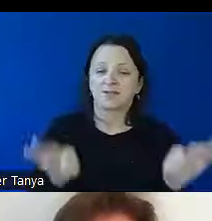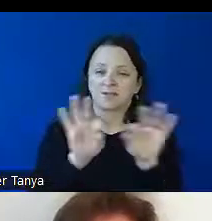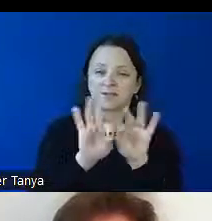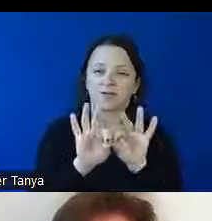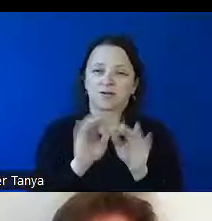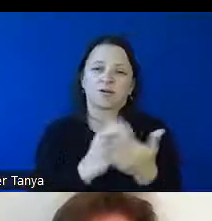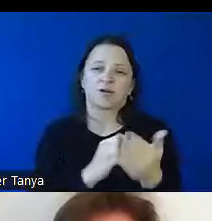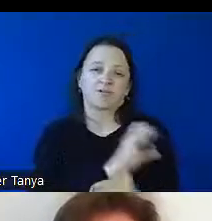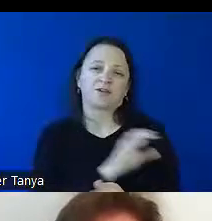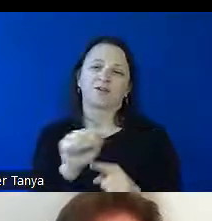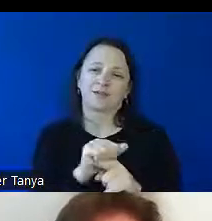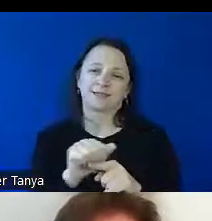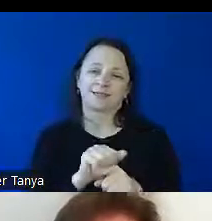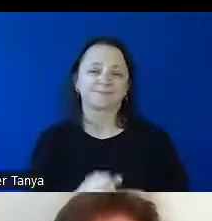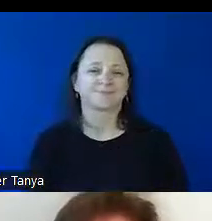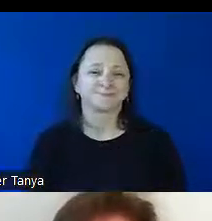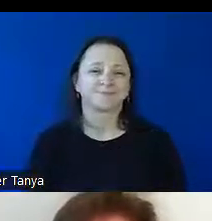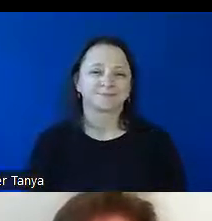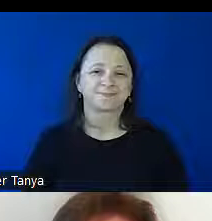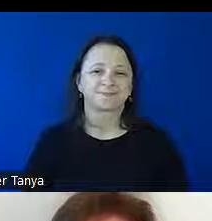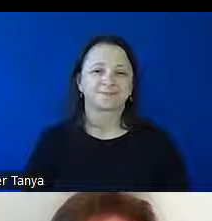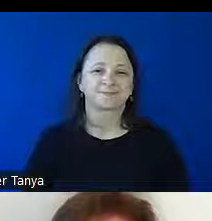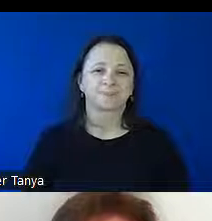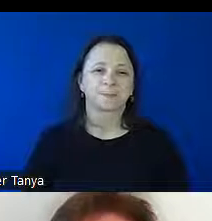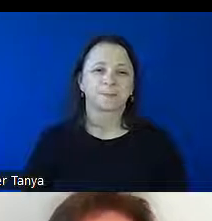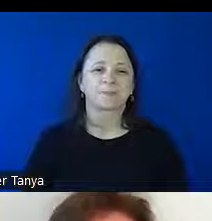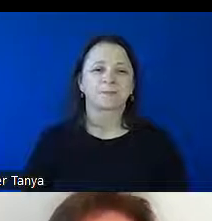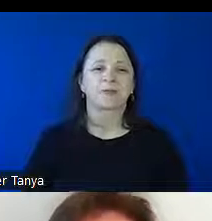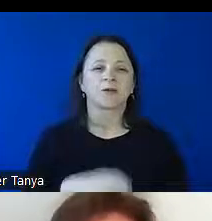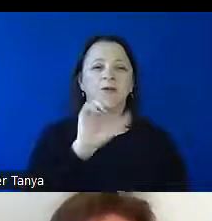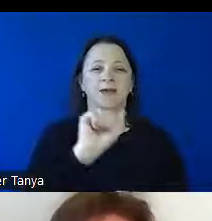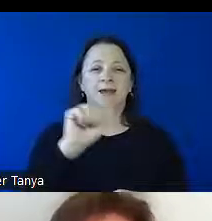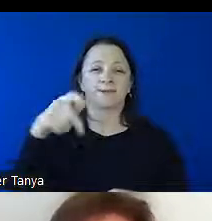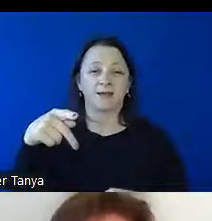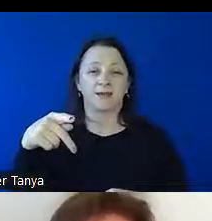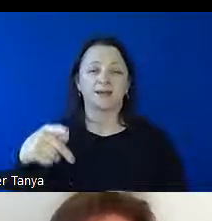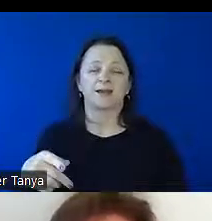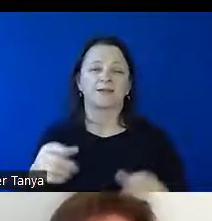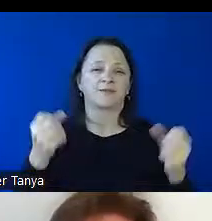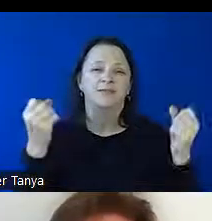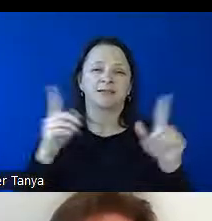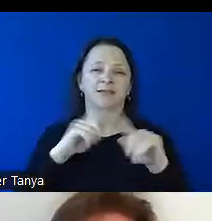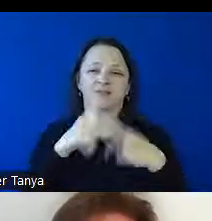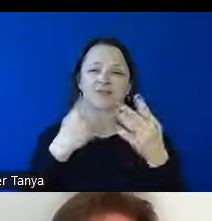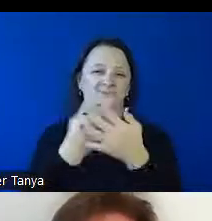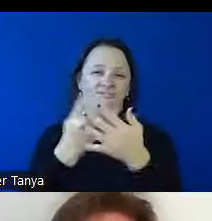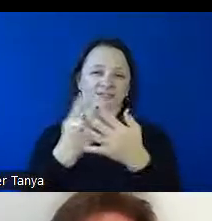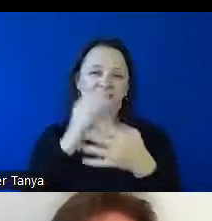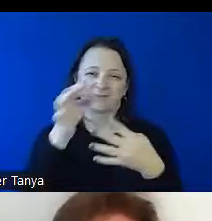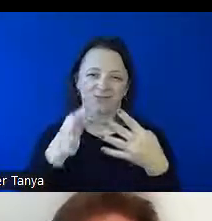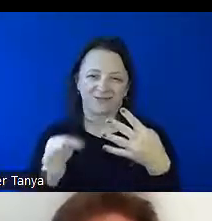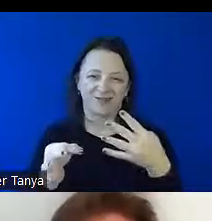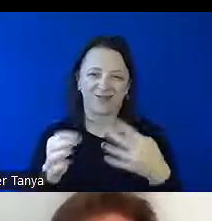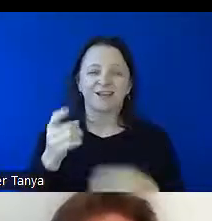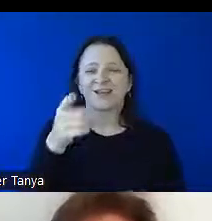clinical practice. Through the American Academy of Pediatrics, we have all kinds of screening that we do. And you